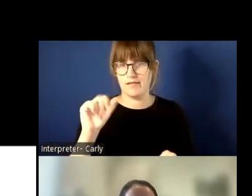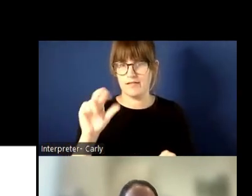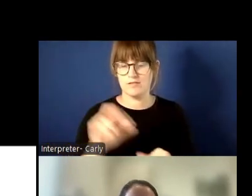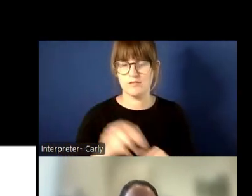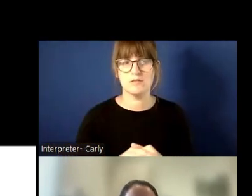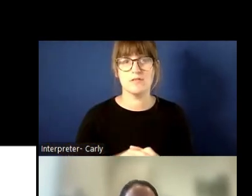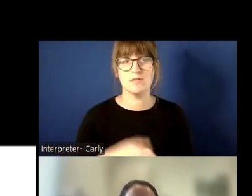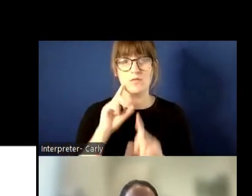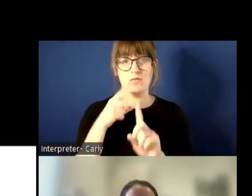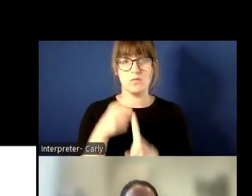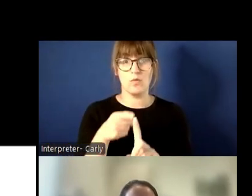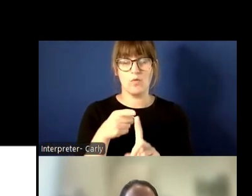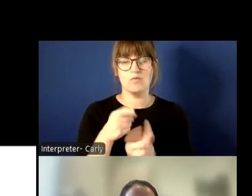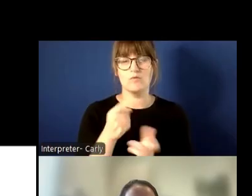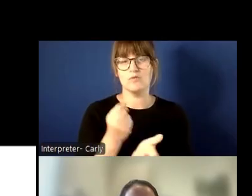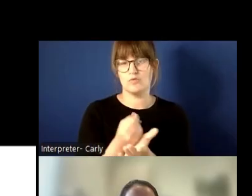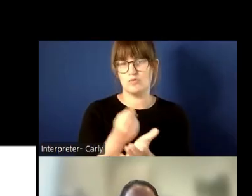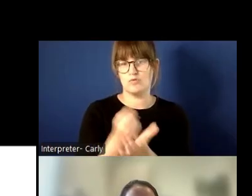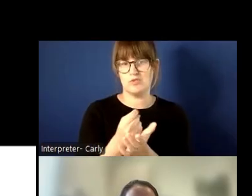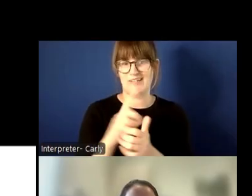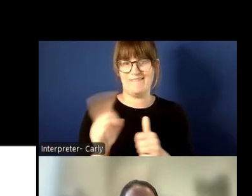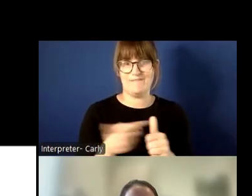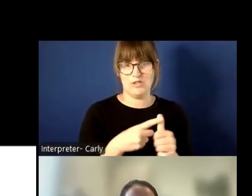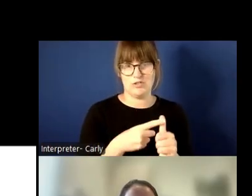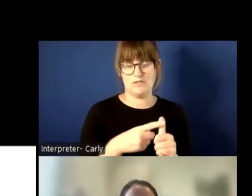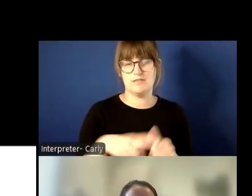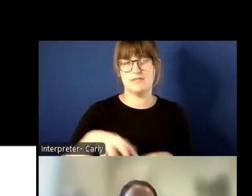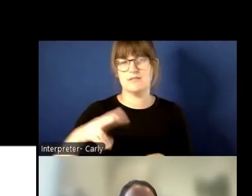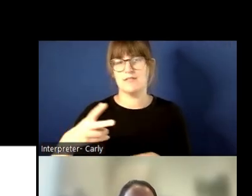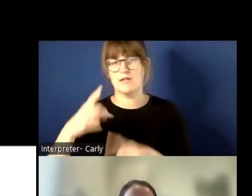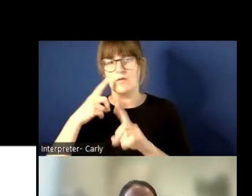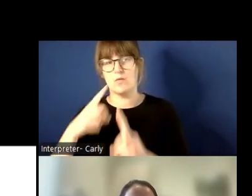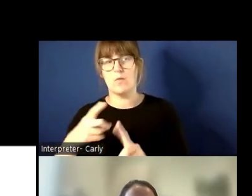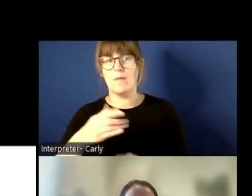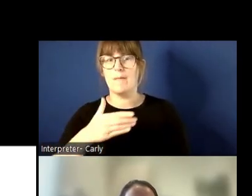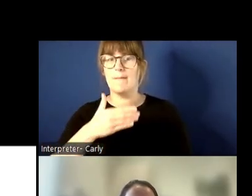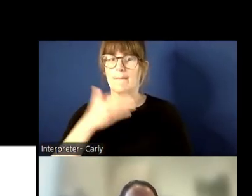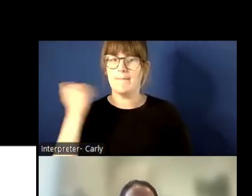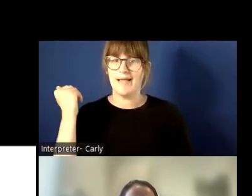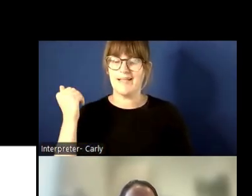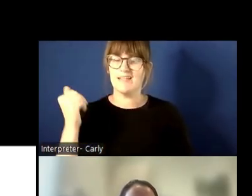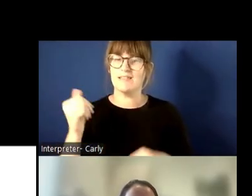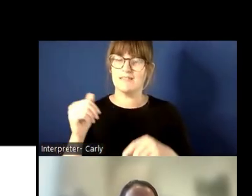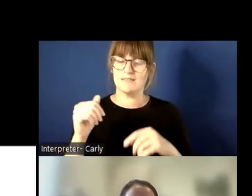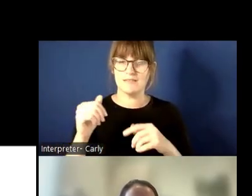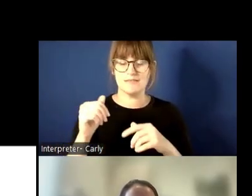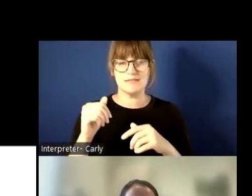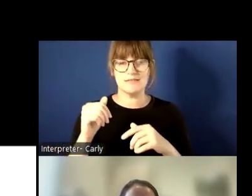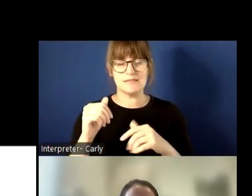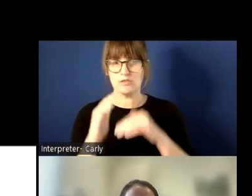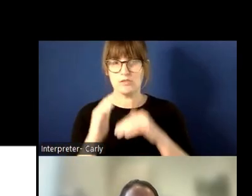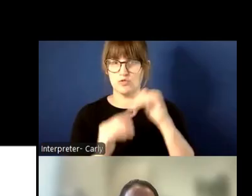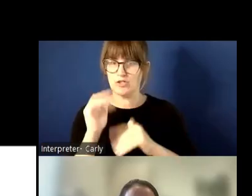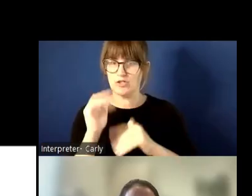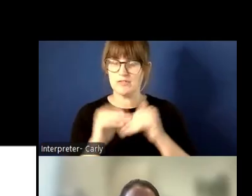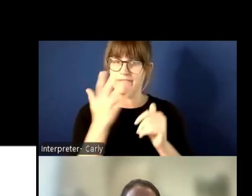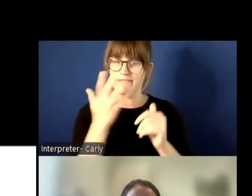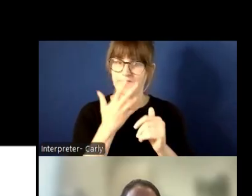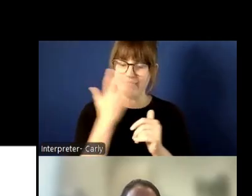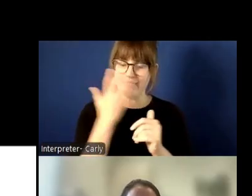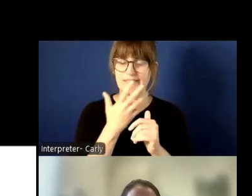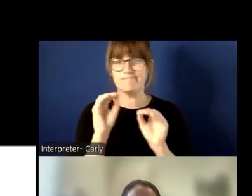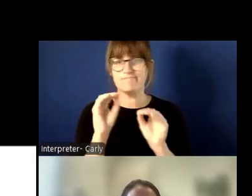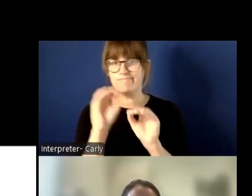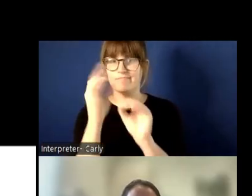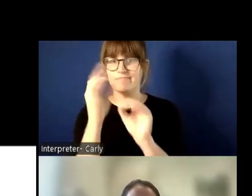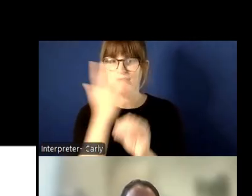surgery is to obviously treat the skin cancer first, and the second goal is to have the best reconstruction and cosmetic outcome that you can. Mohs surgery is